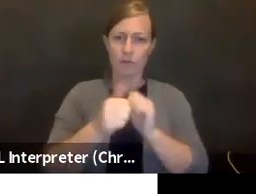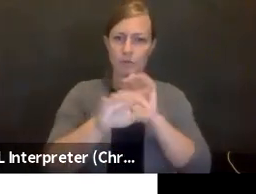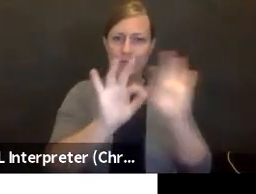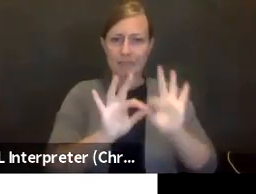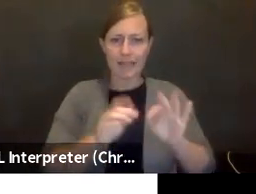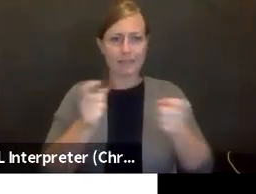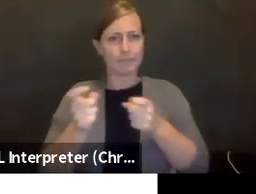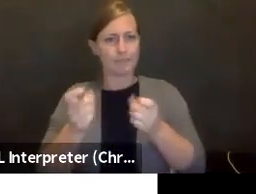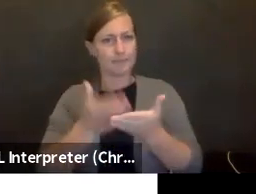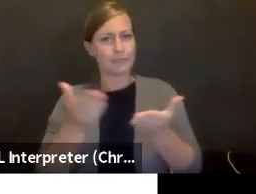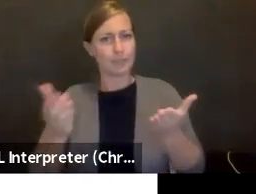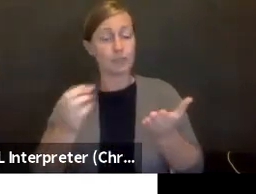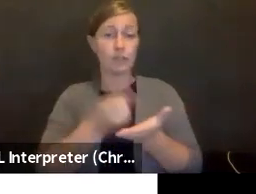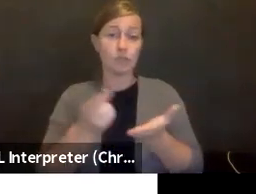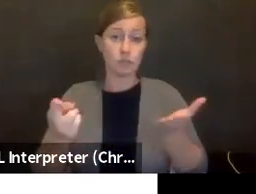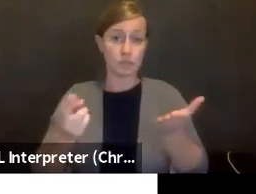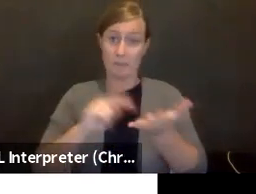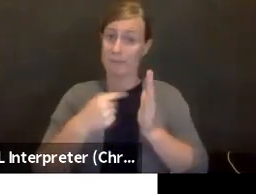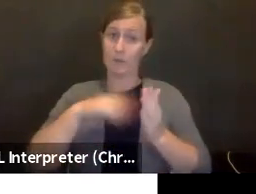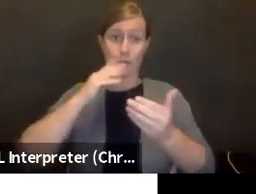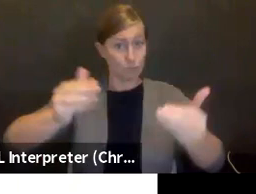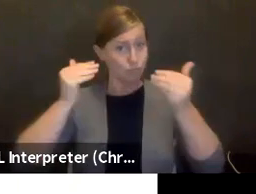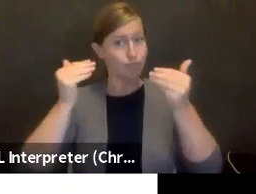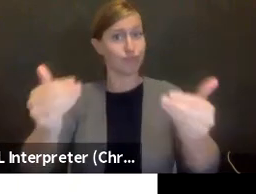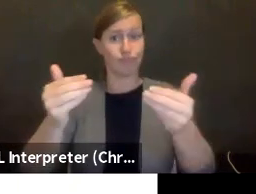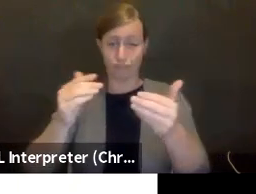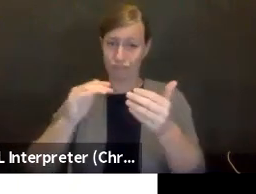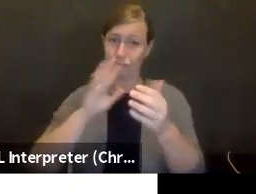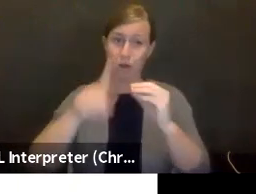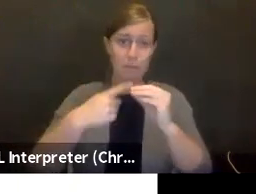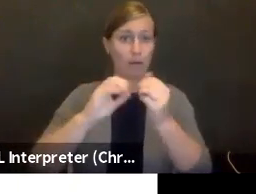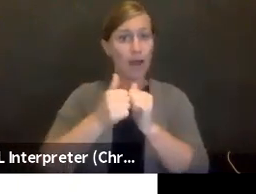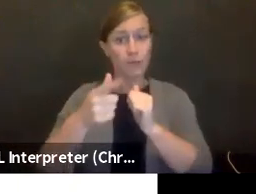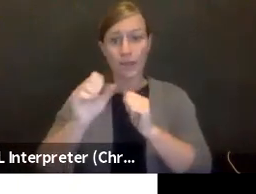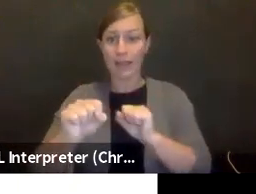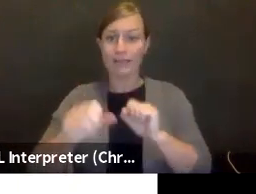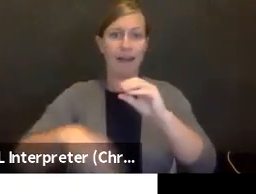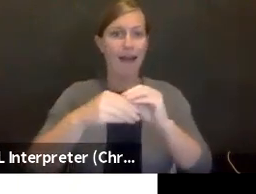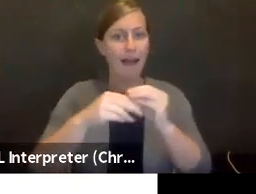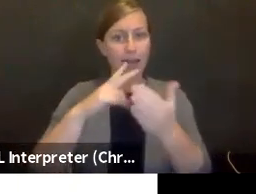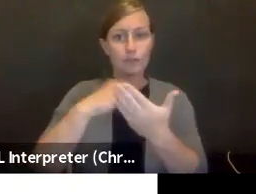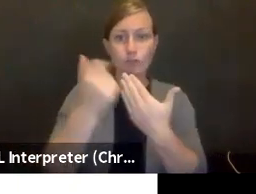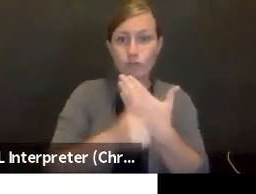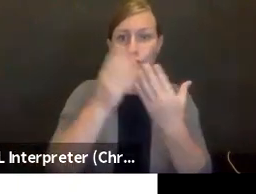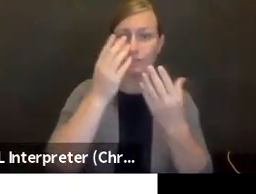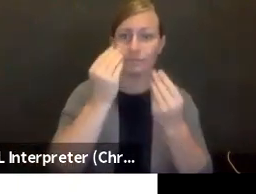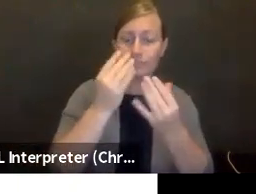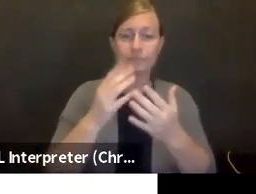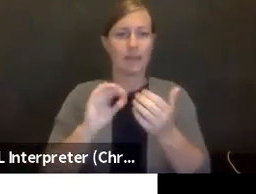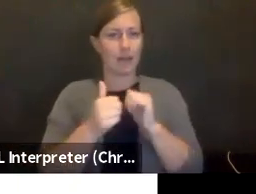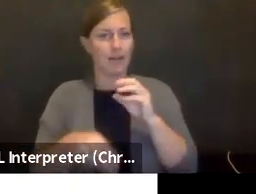resources, which means we're going to dive in how to add things to your journal. We're also going to look at how to add resources